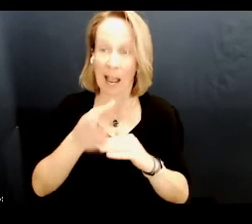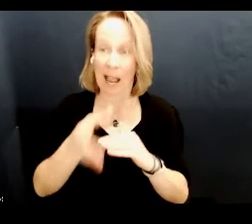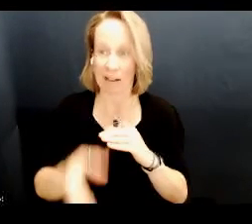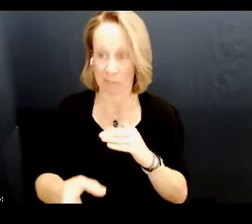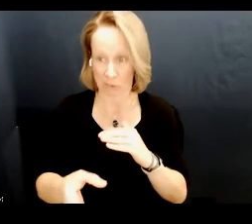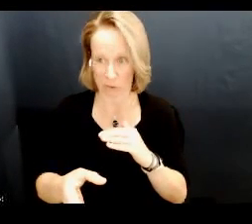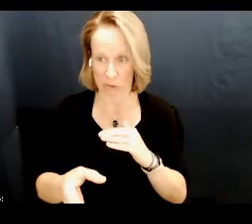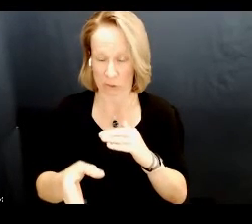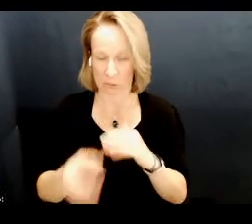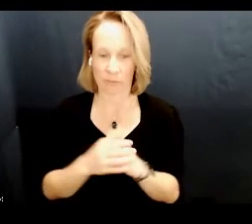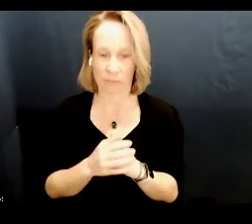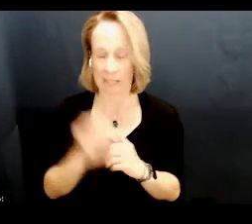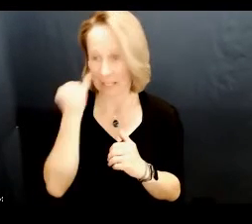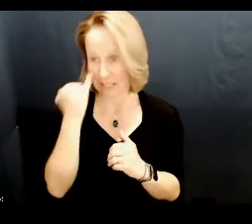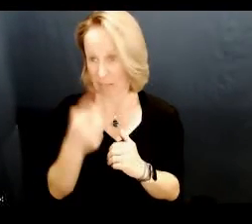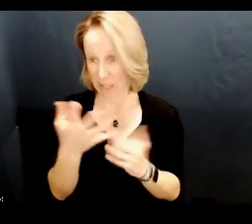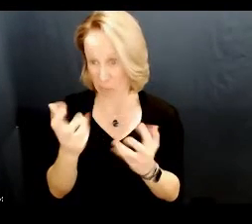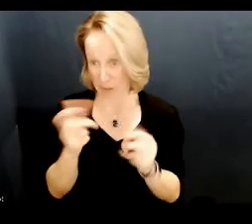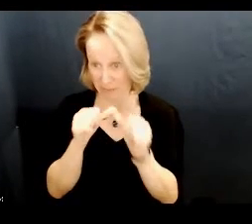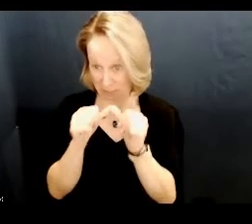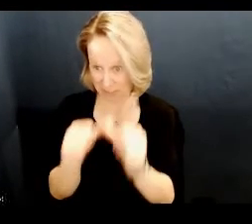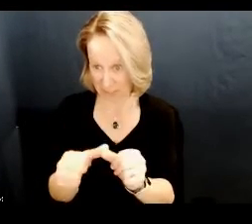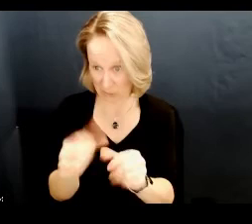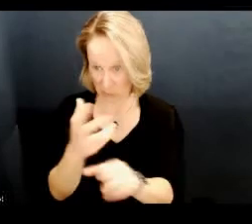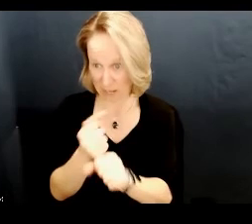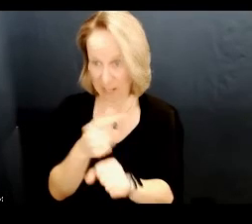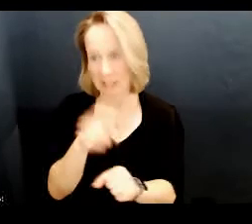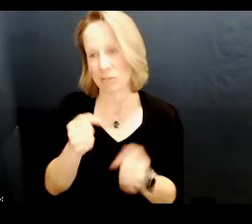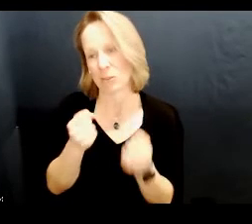advocacy, they would need to drive 3 hours to that facility.